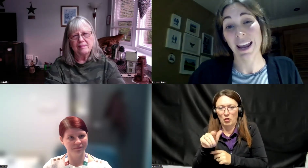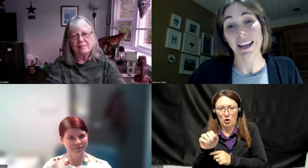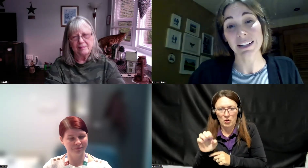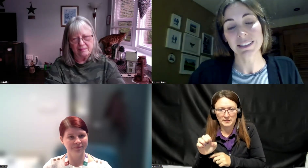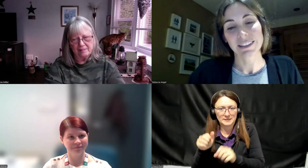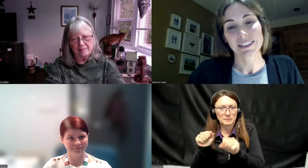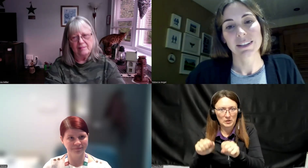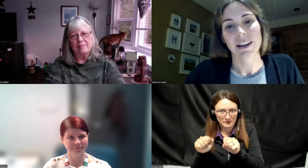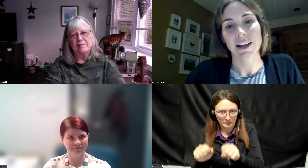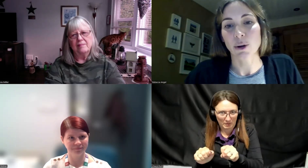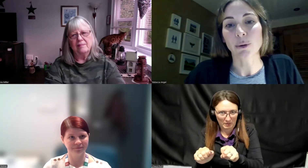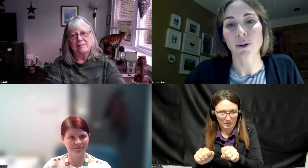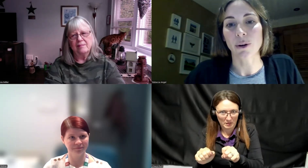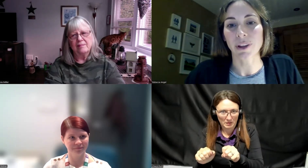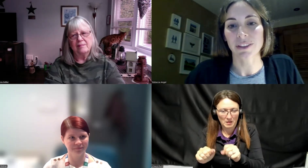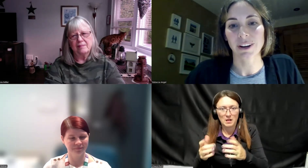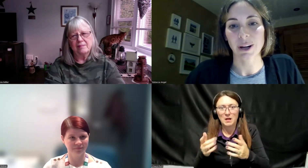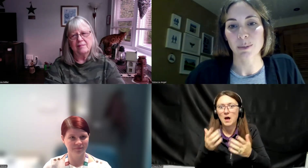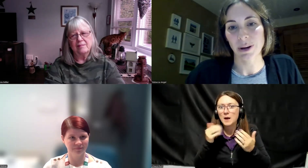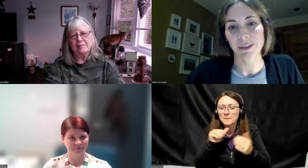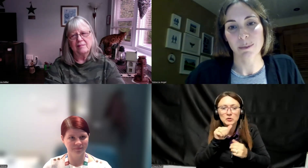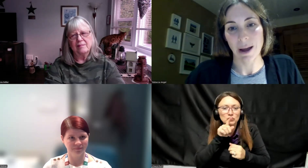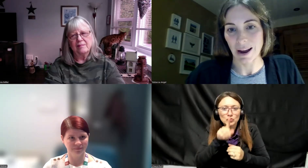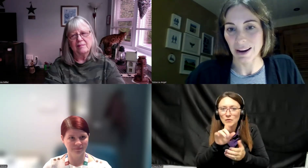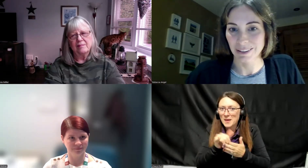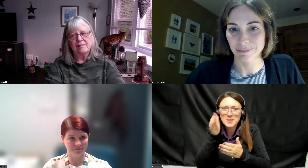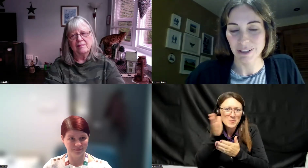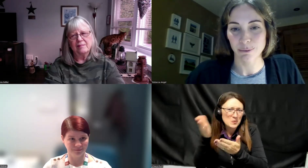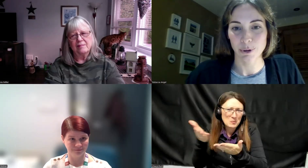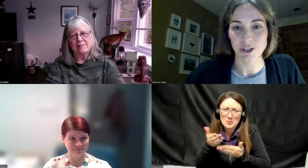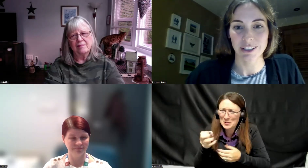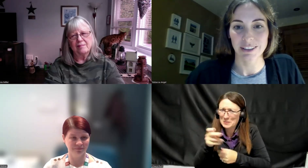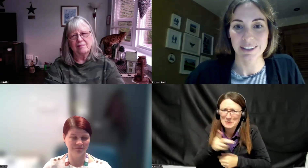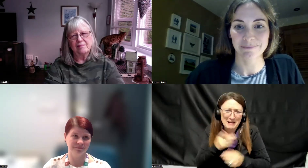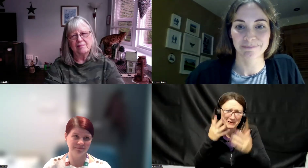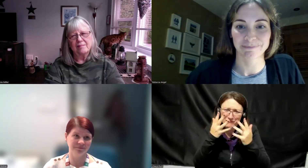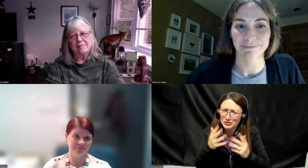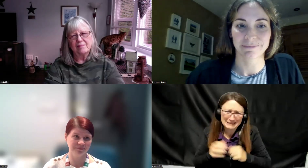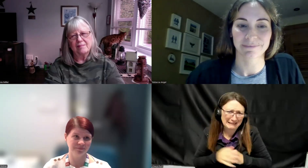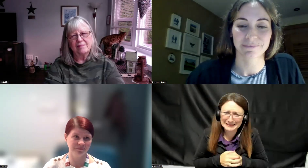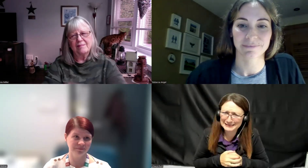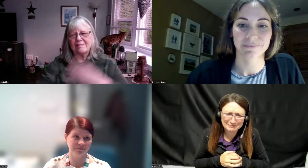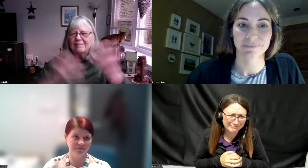as you can. I don't know that they're going to bring them back, unfortunately.